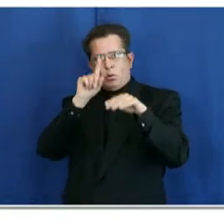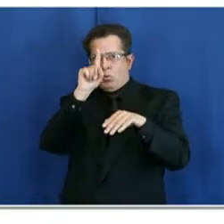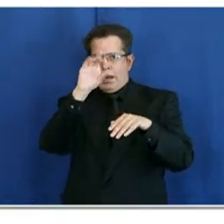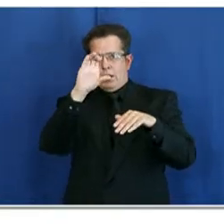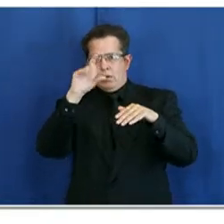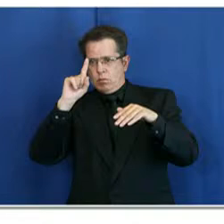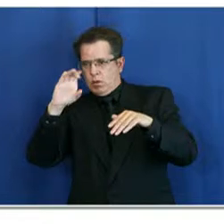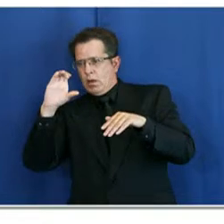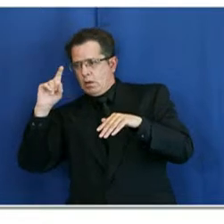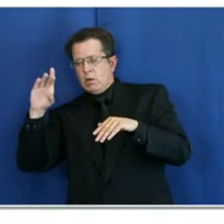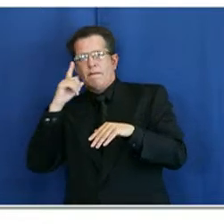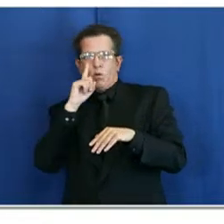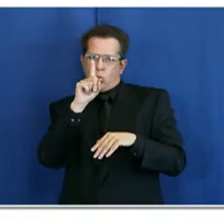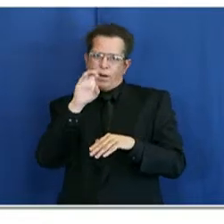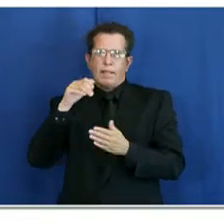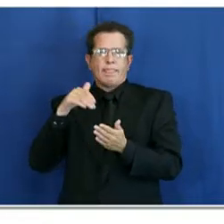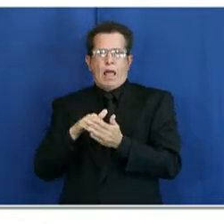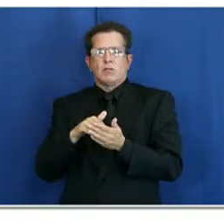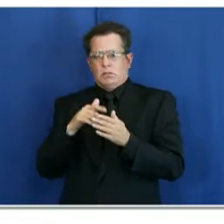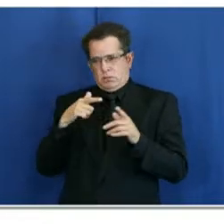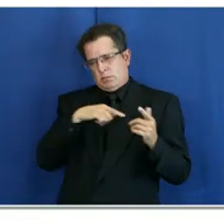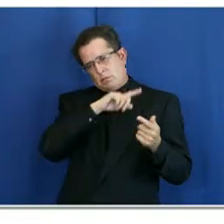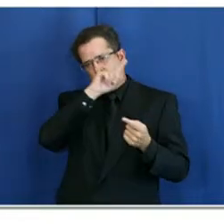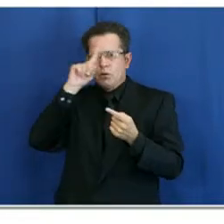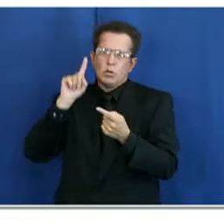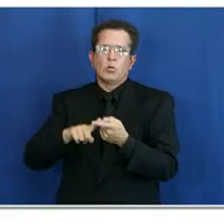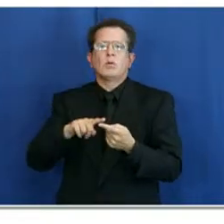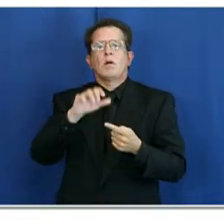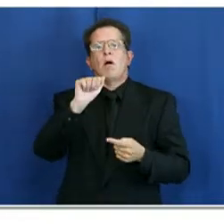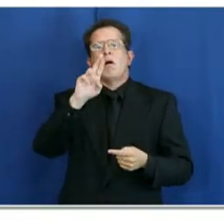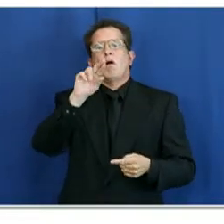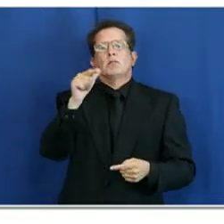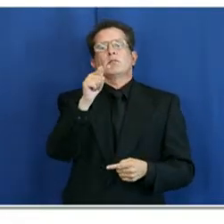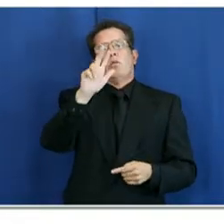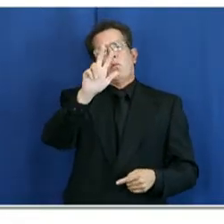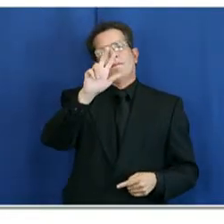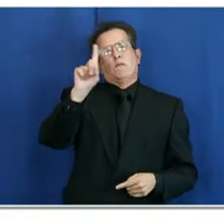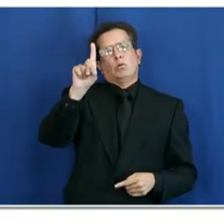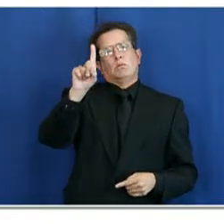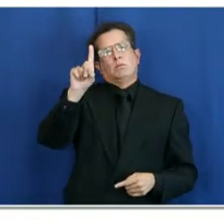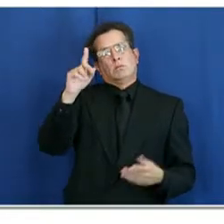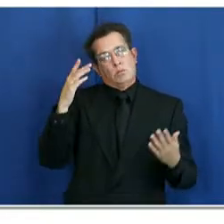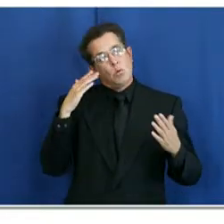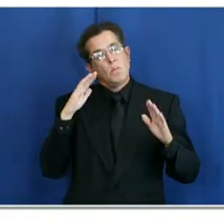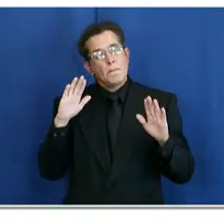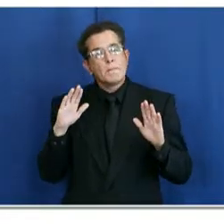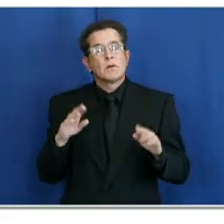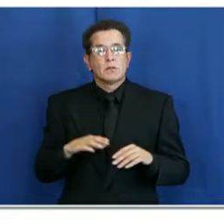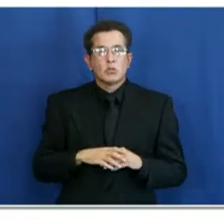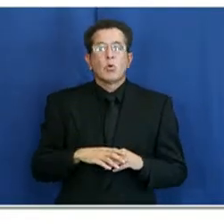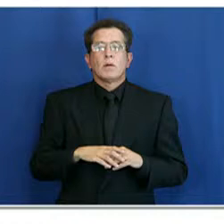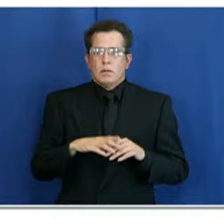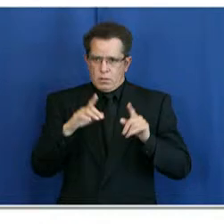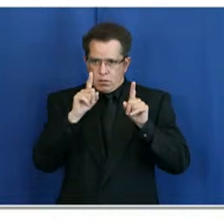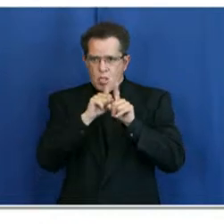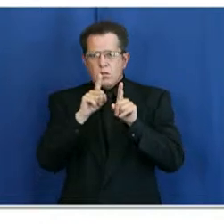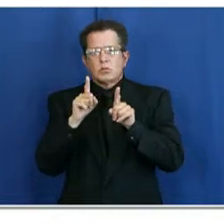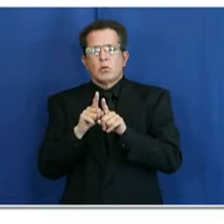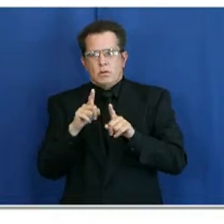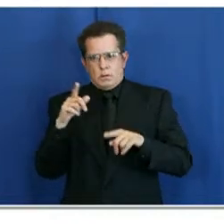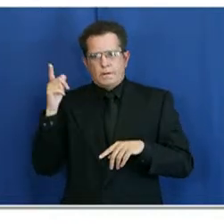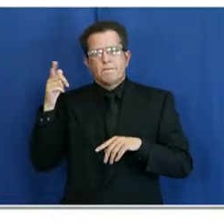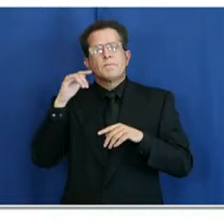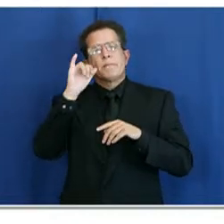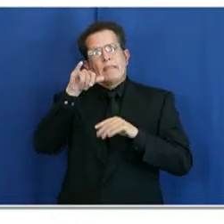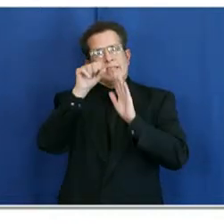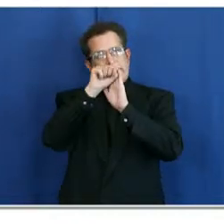100,000 population through August 31st. Now, in addition, coming off the state